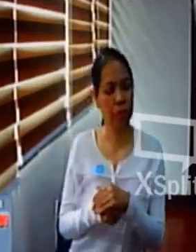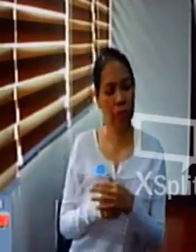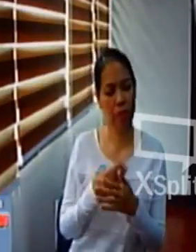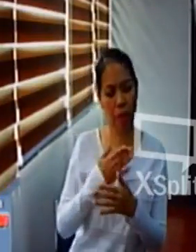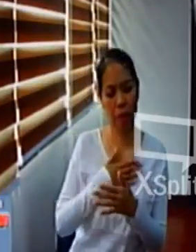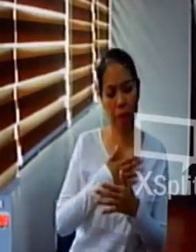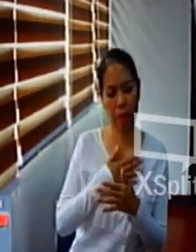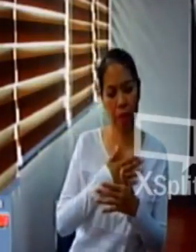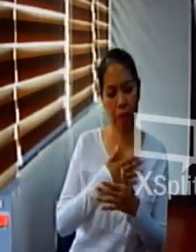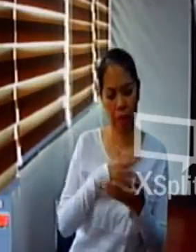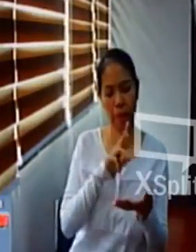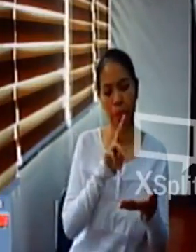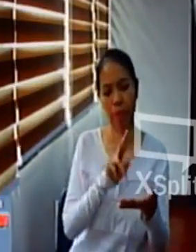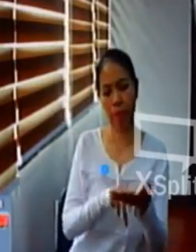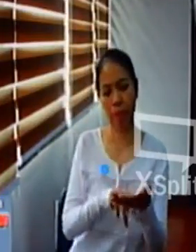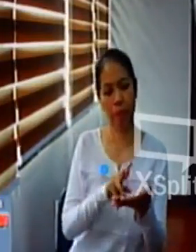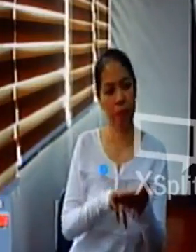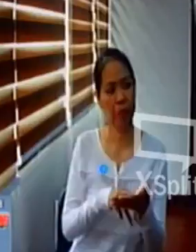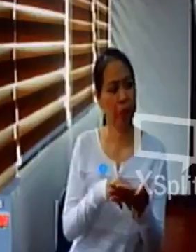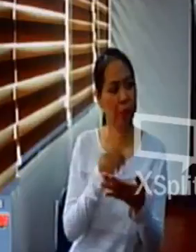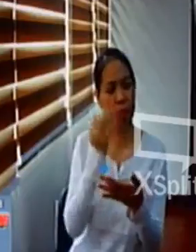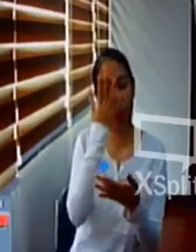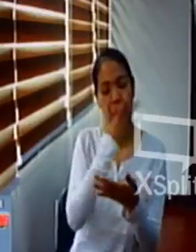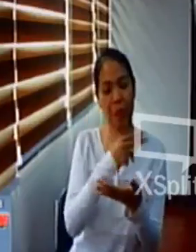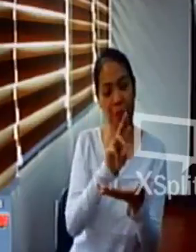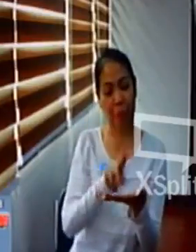my signature in my beautiful handwriting.